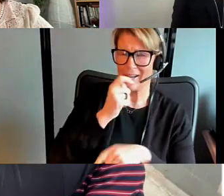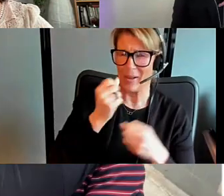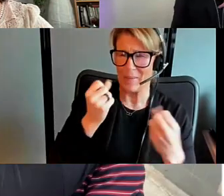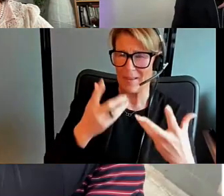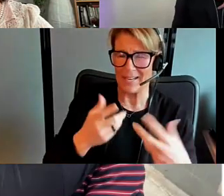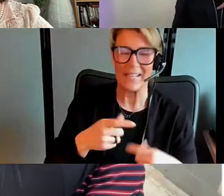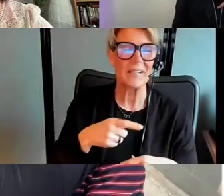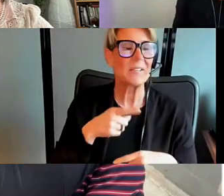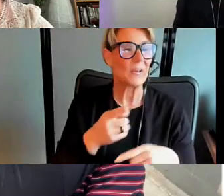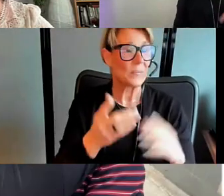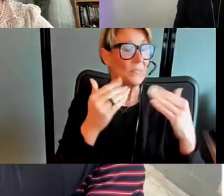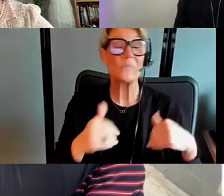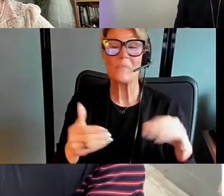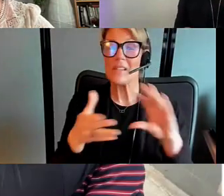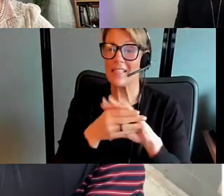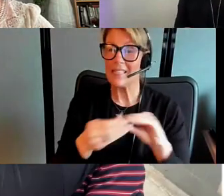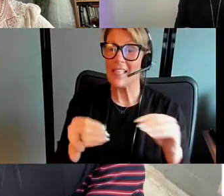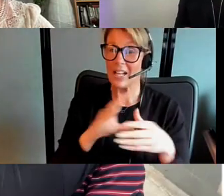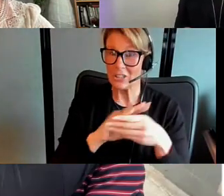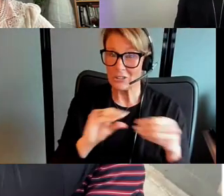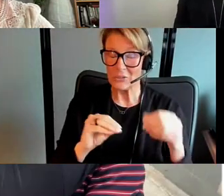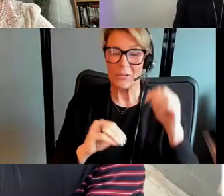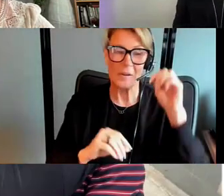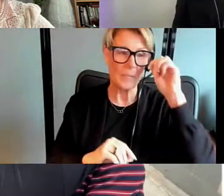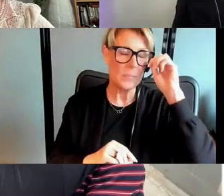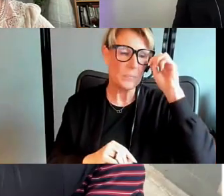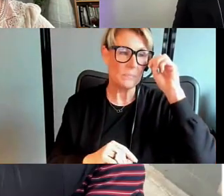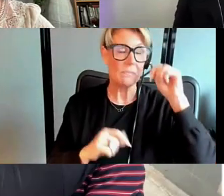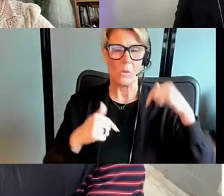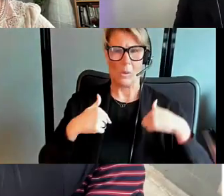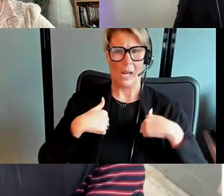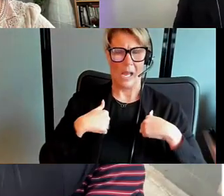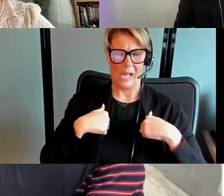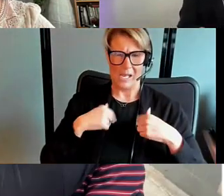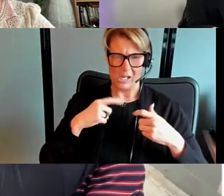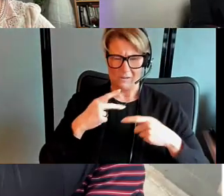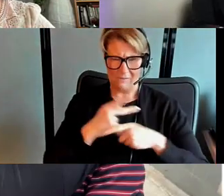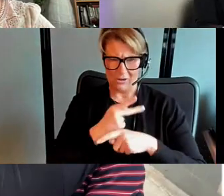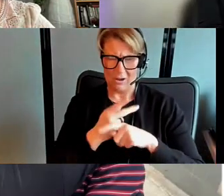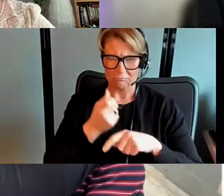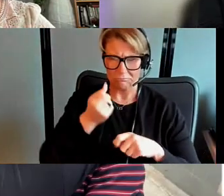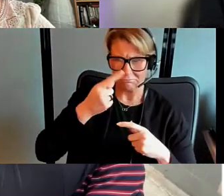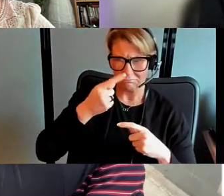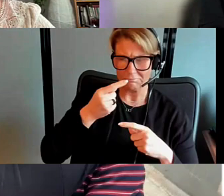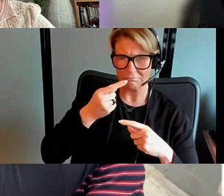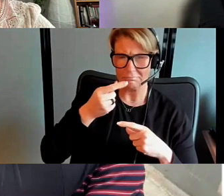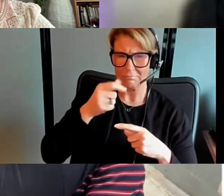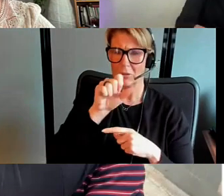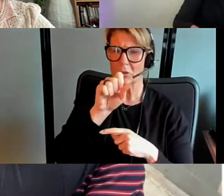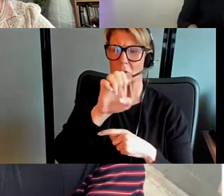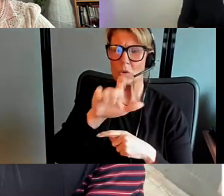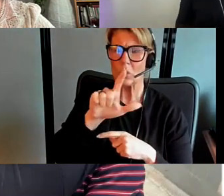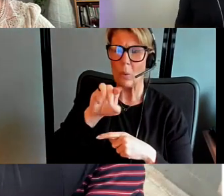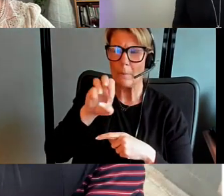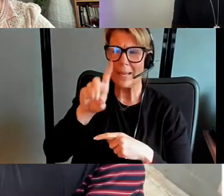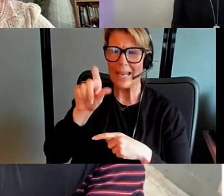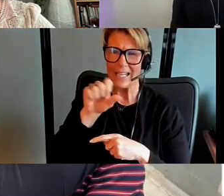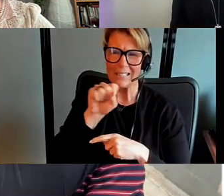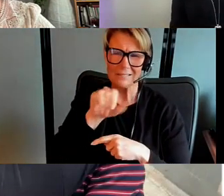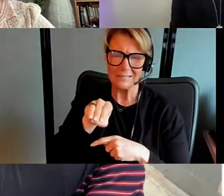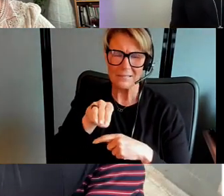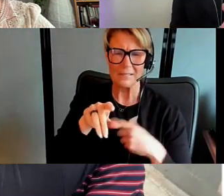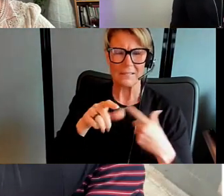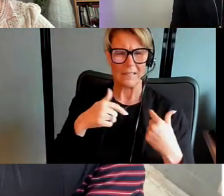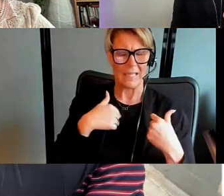a lot of traction for me when I started figuring out social media and what works and what doesn't work. And